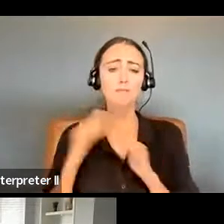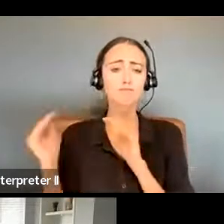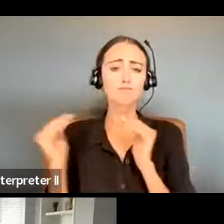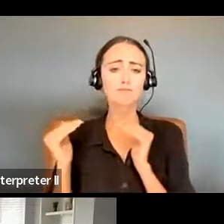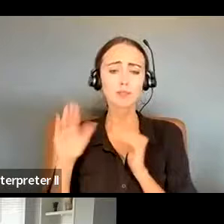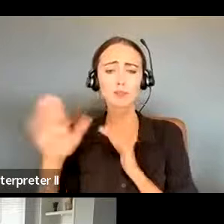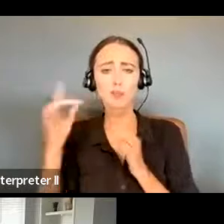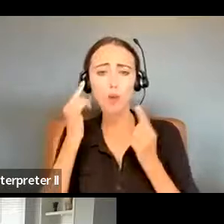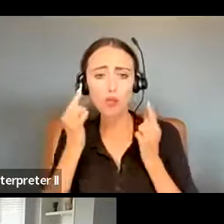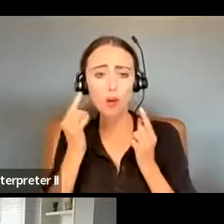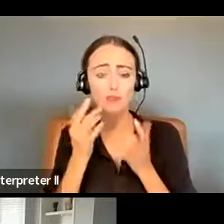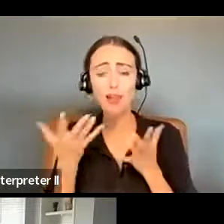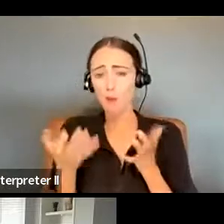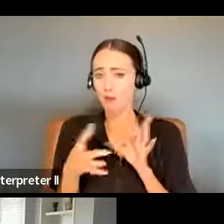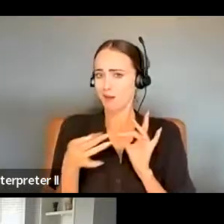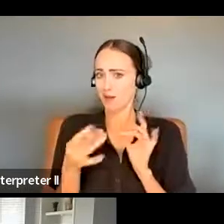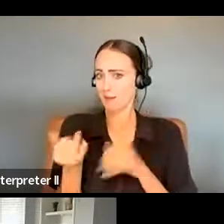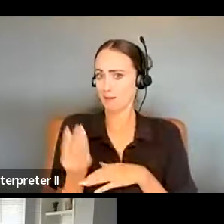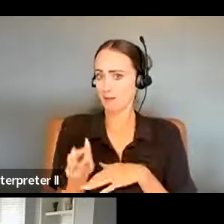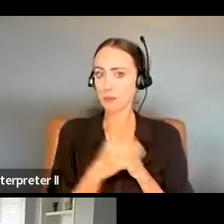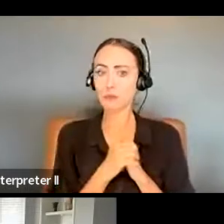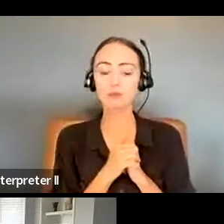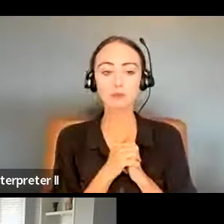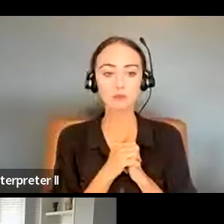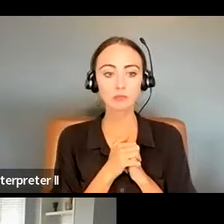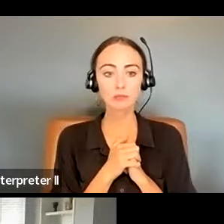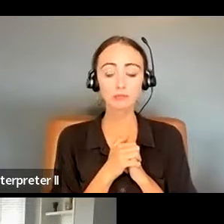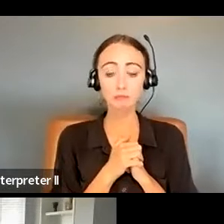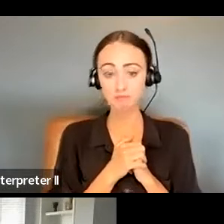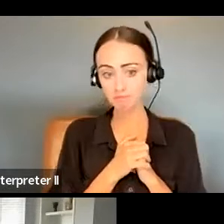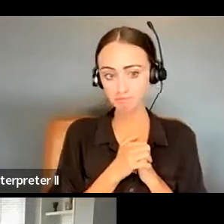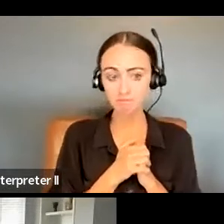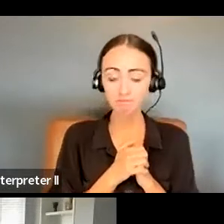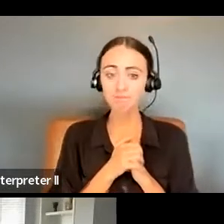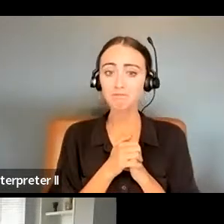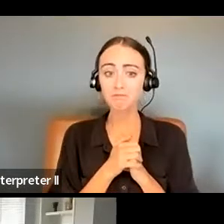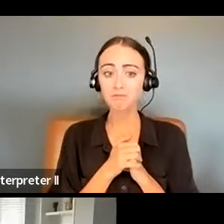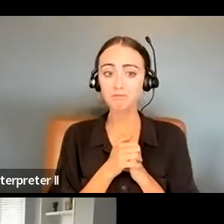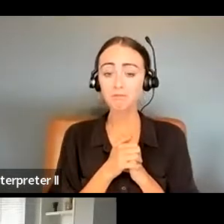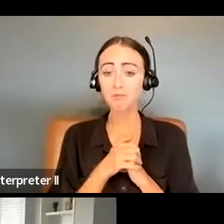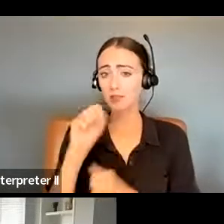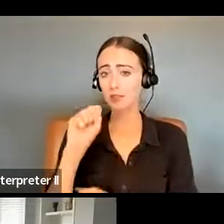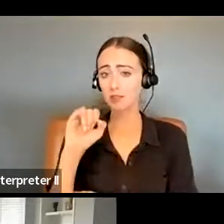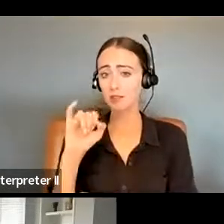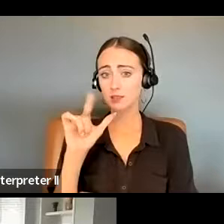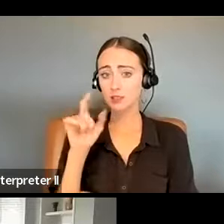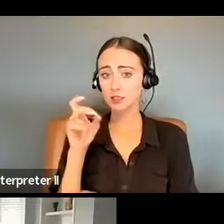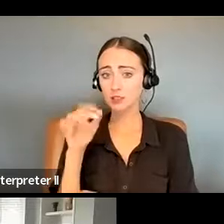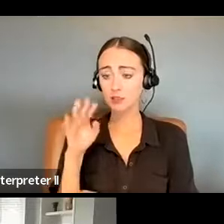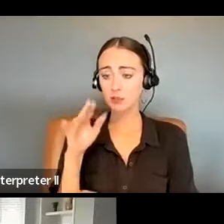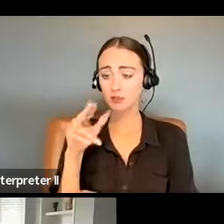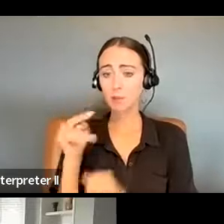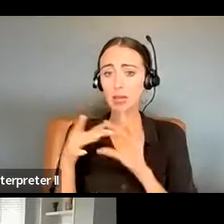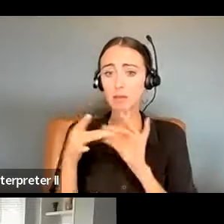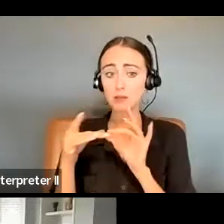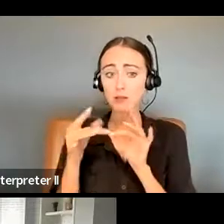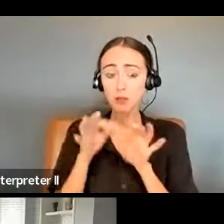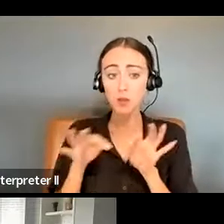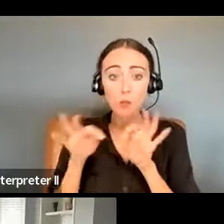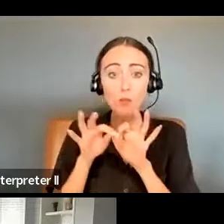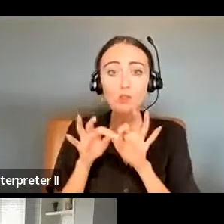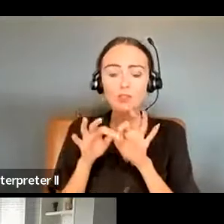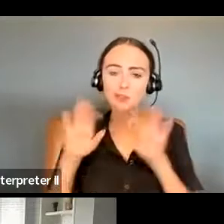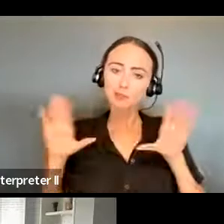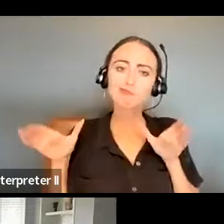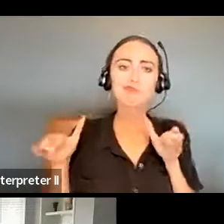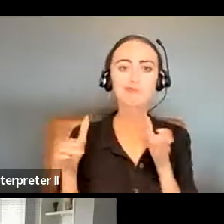your thoughts. I do want to just comment on a few of them. One, Councilmember Silverman talked about the importance of kind of standing